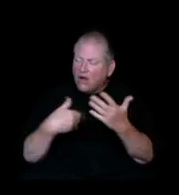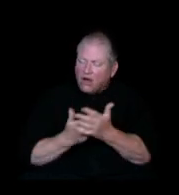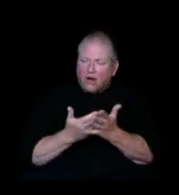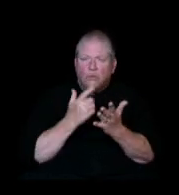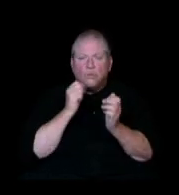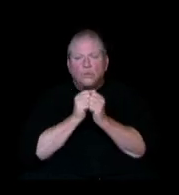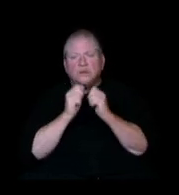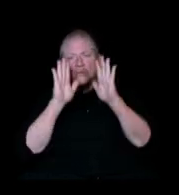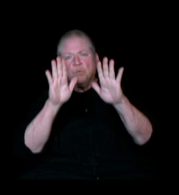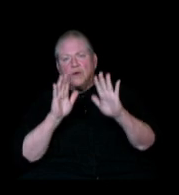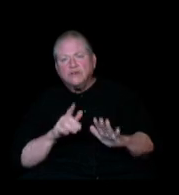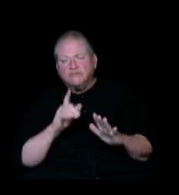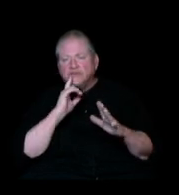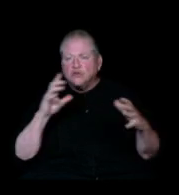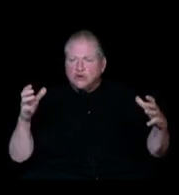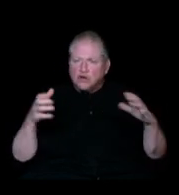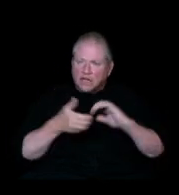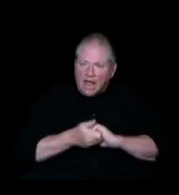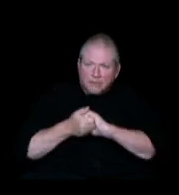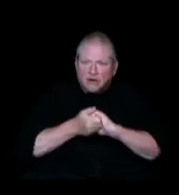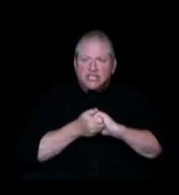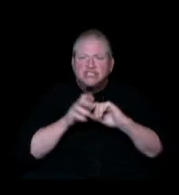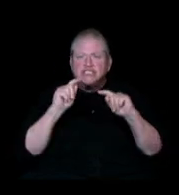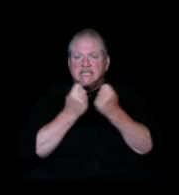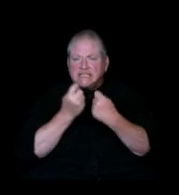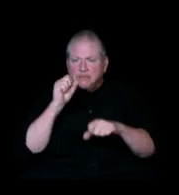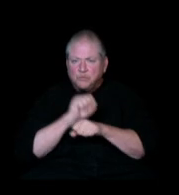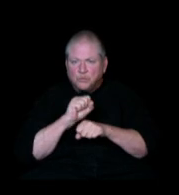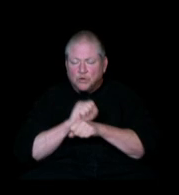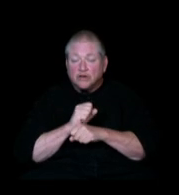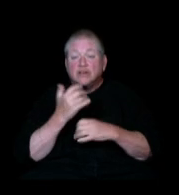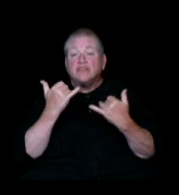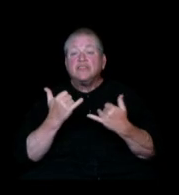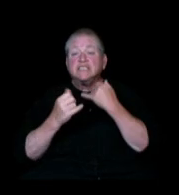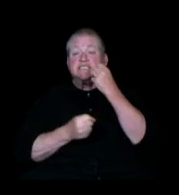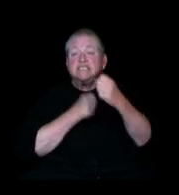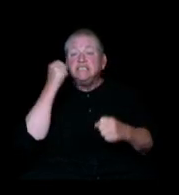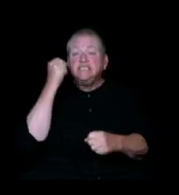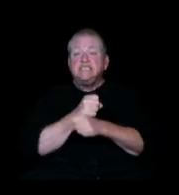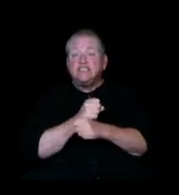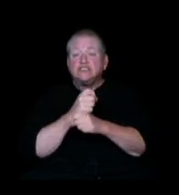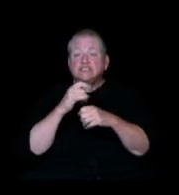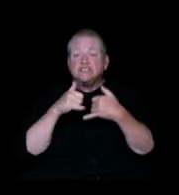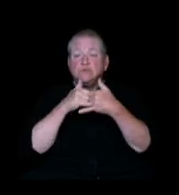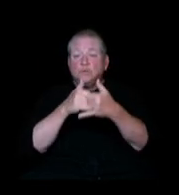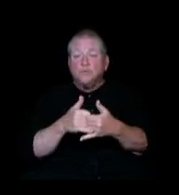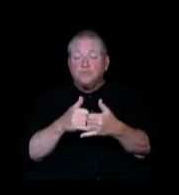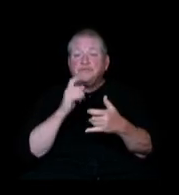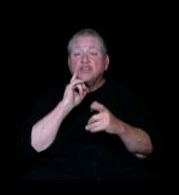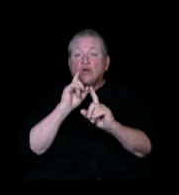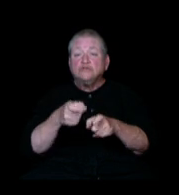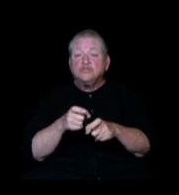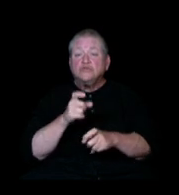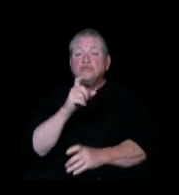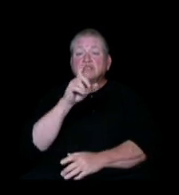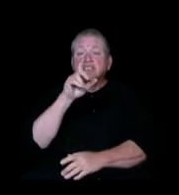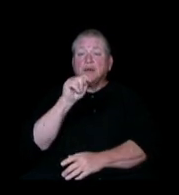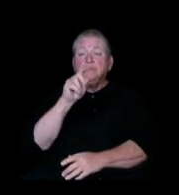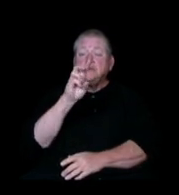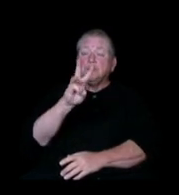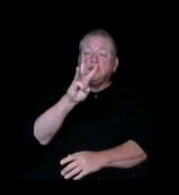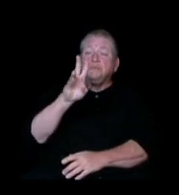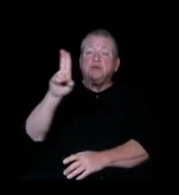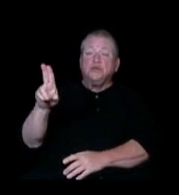examples of exceptional collaboration and teamwork. This year's Team Recognition Award goes to the